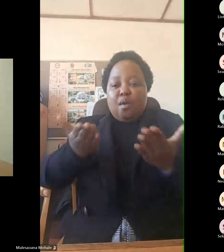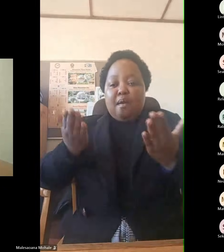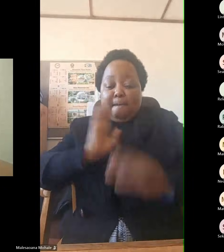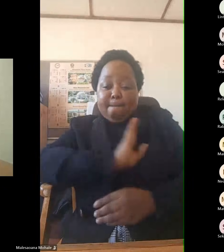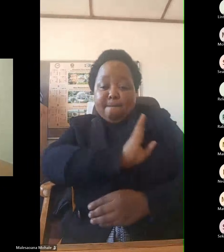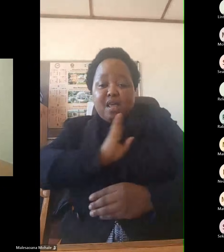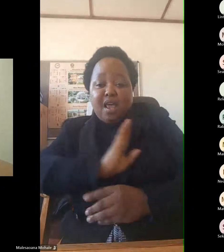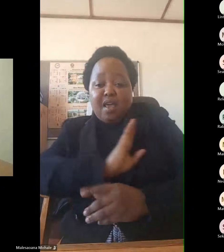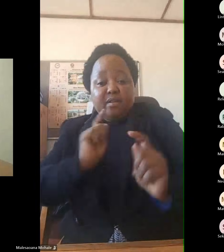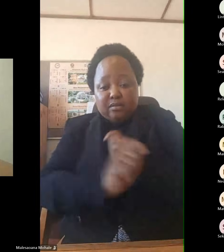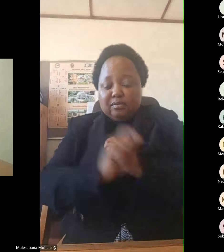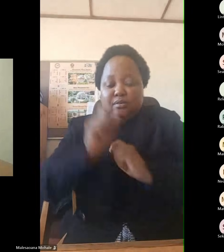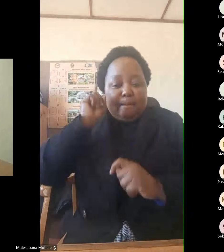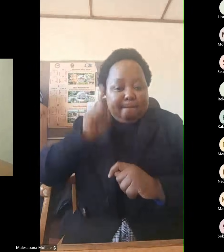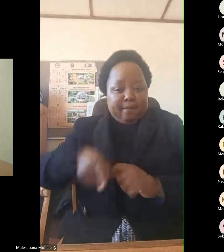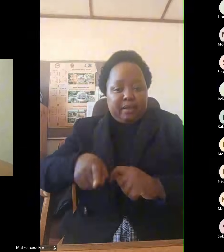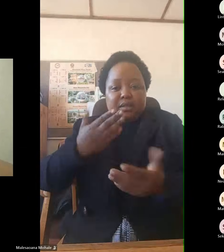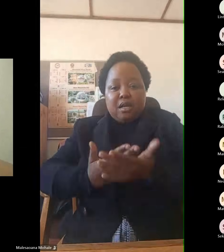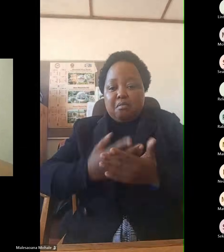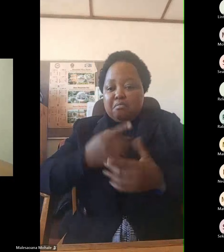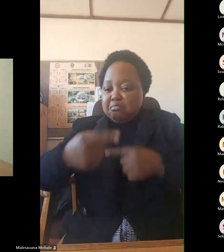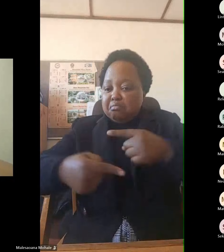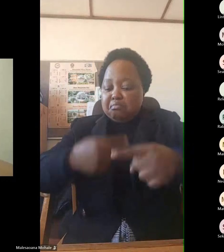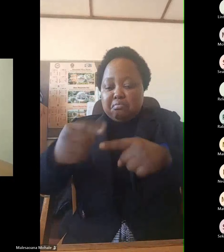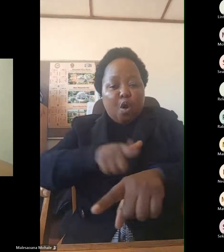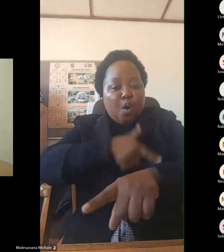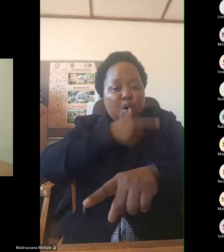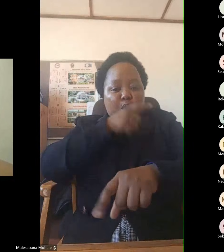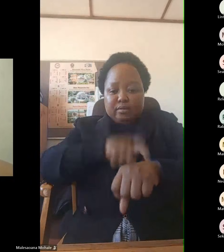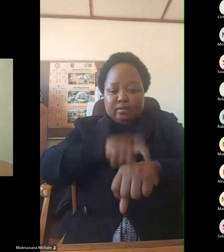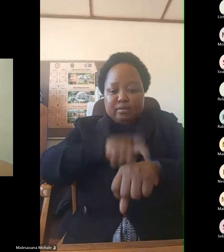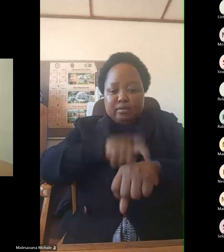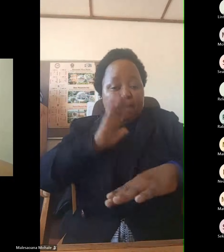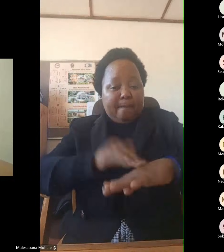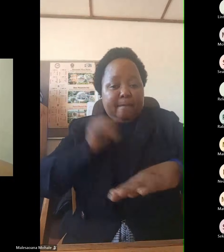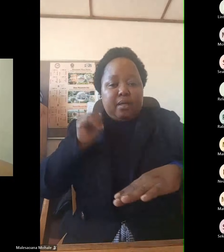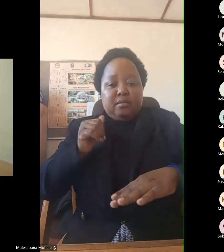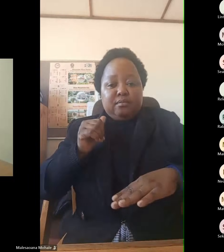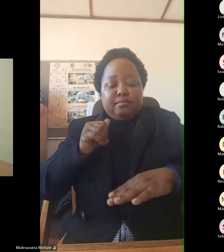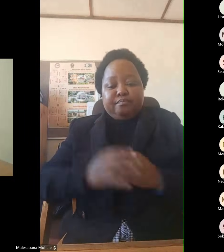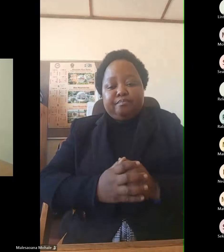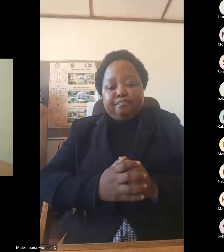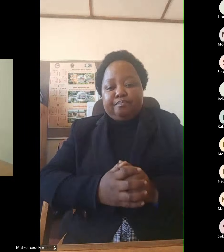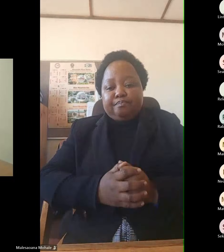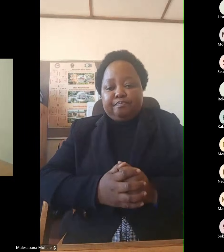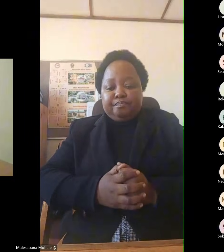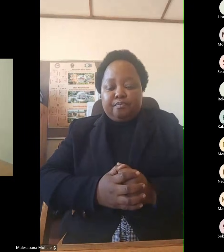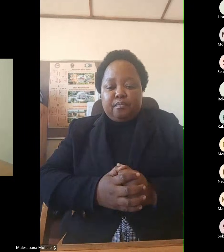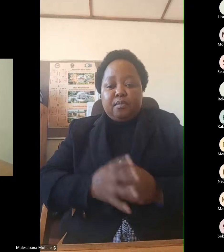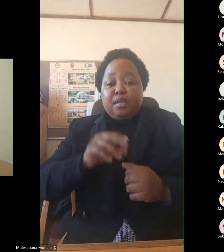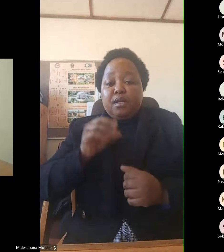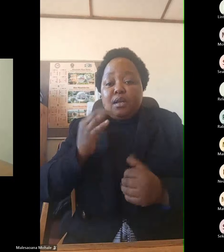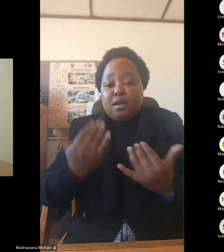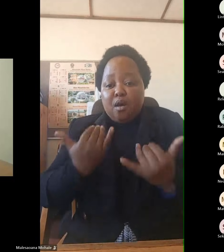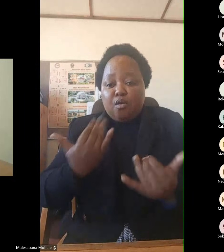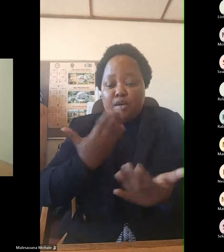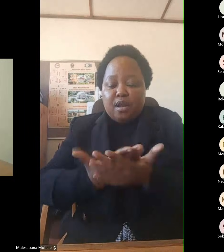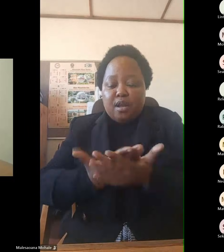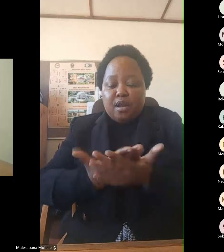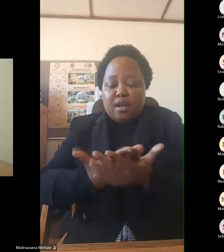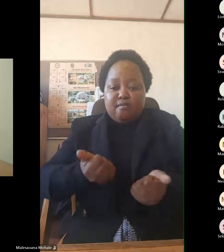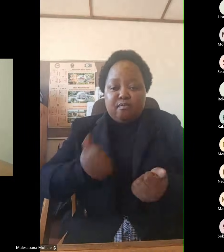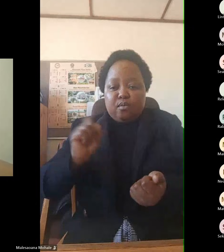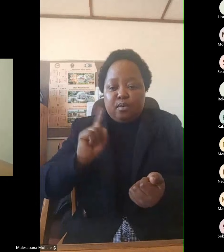to lasting impact. And to help us unpack and have more insight, we